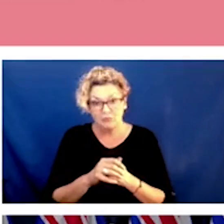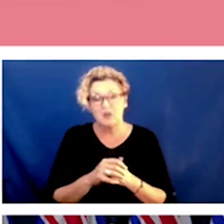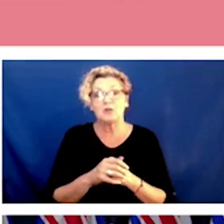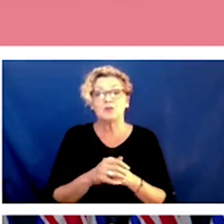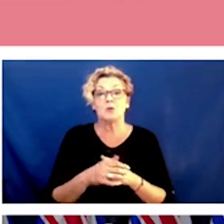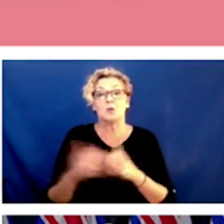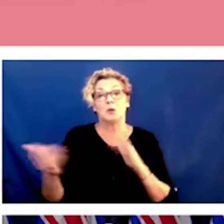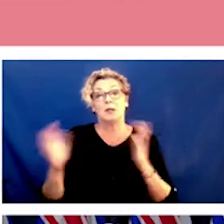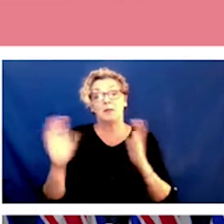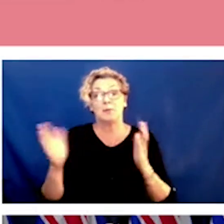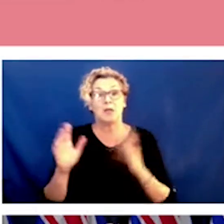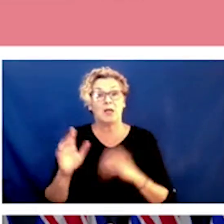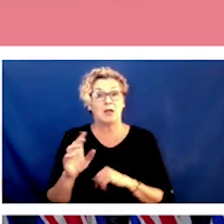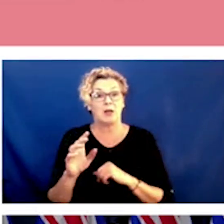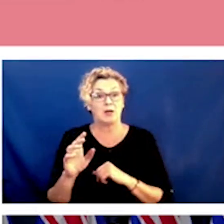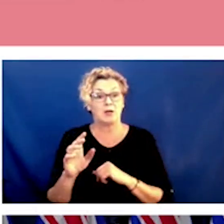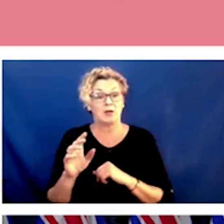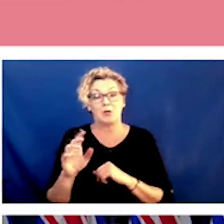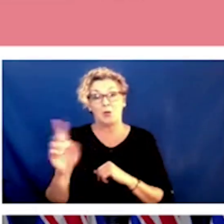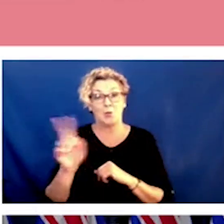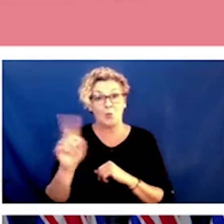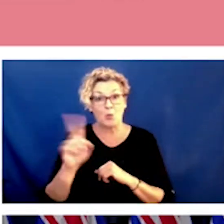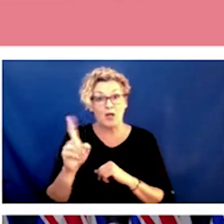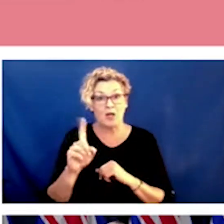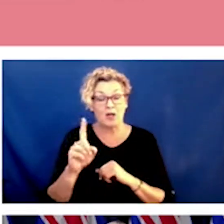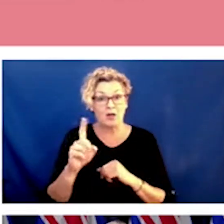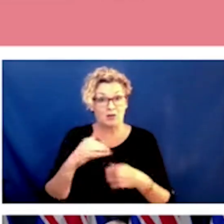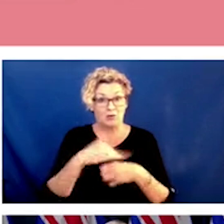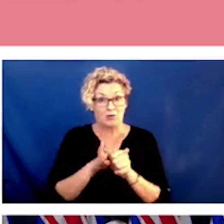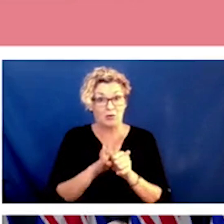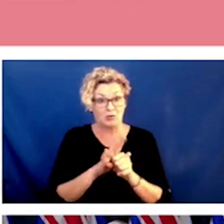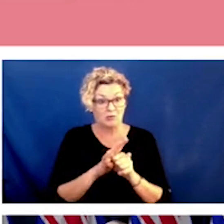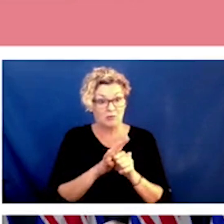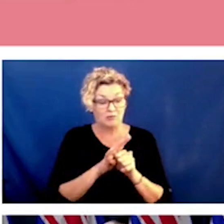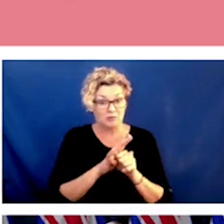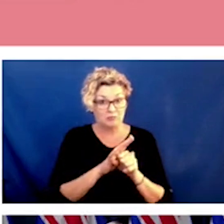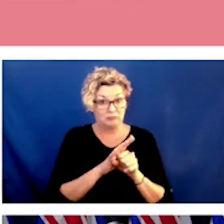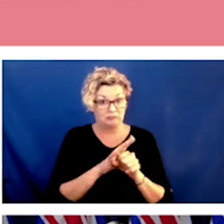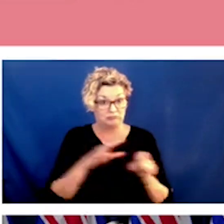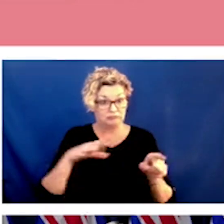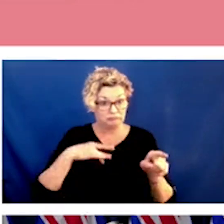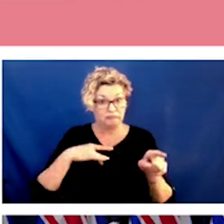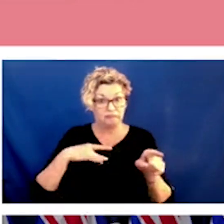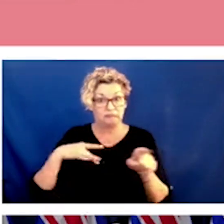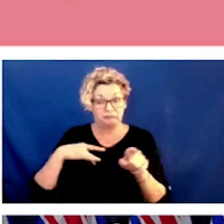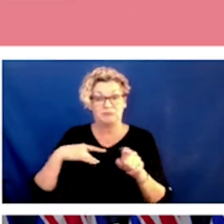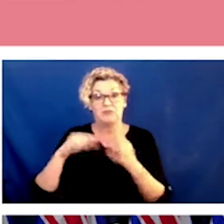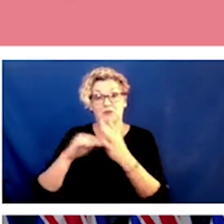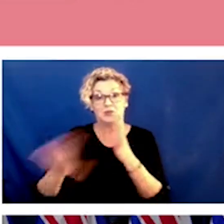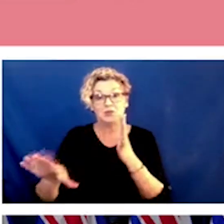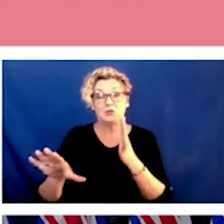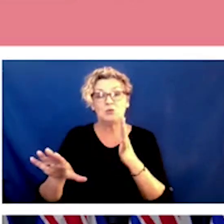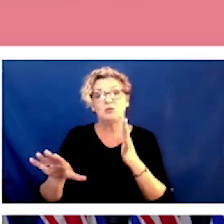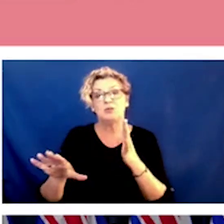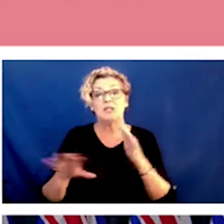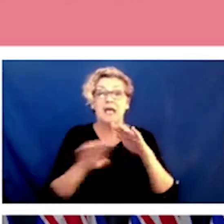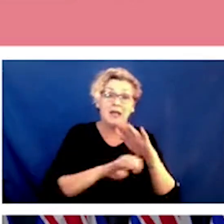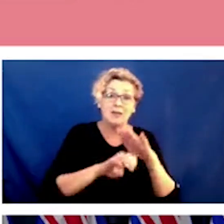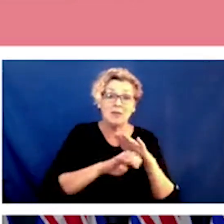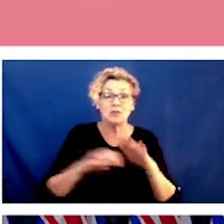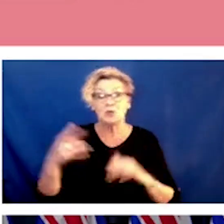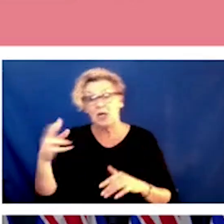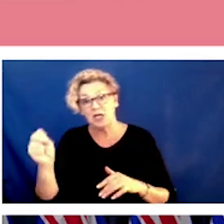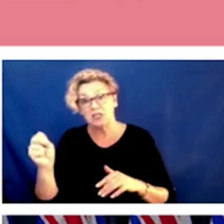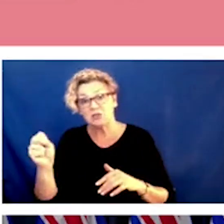COVID. We have had, as we know, a number of exposures in school settings, and there have been,